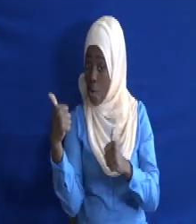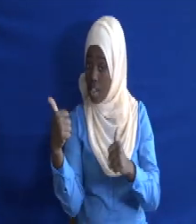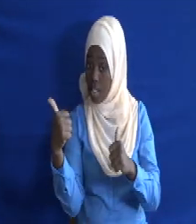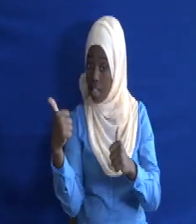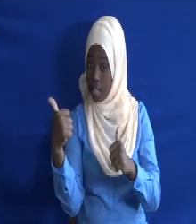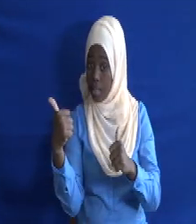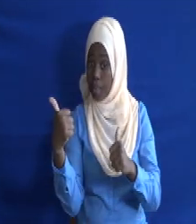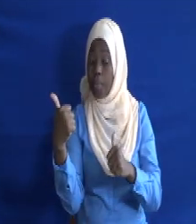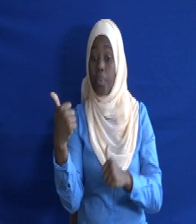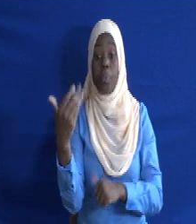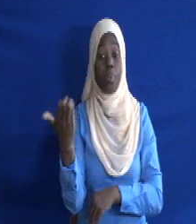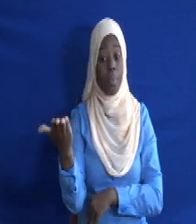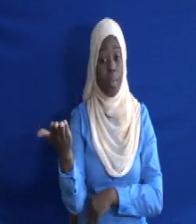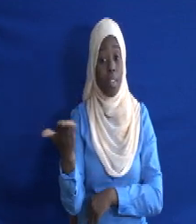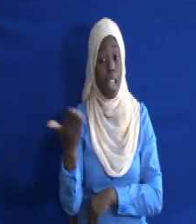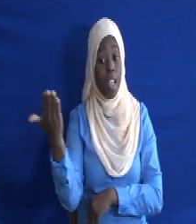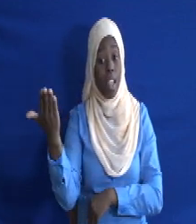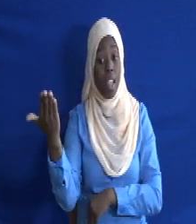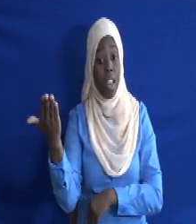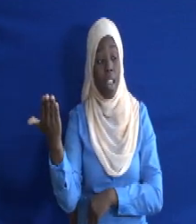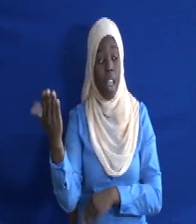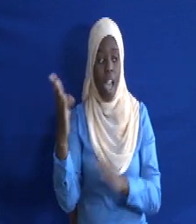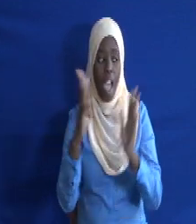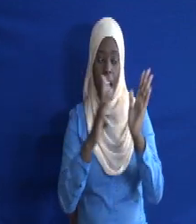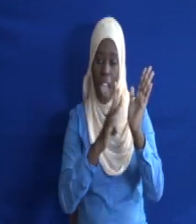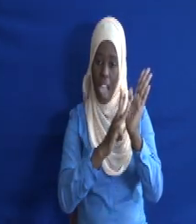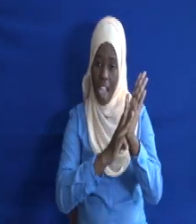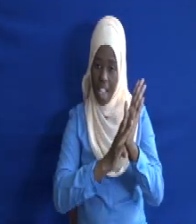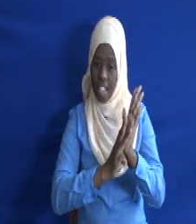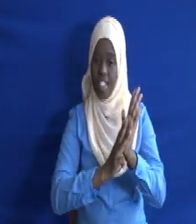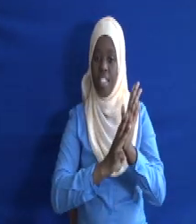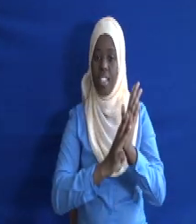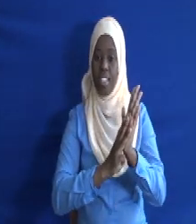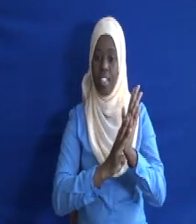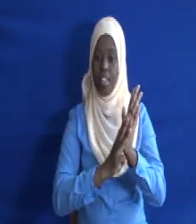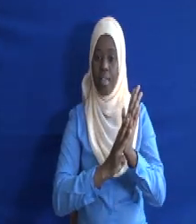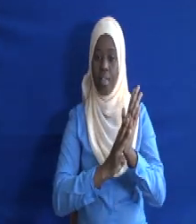good. Then 8. Then